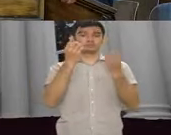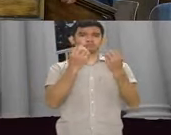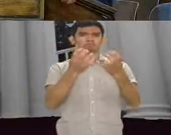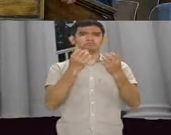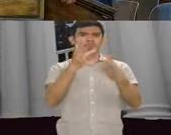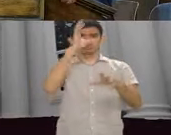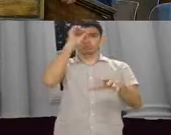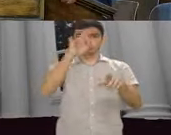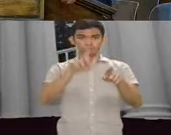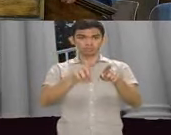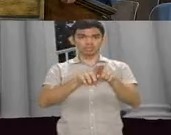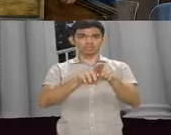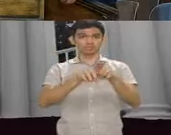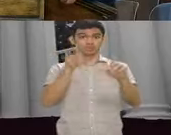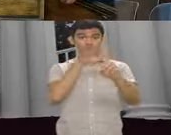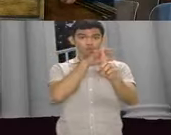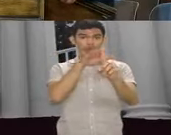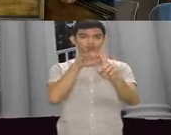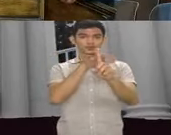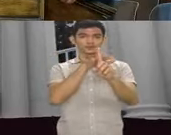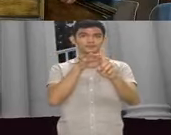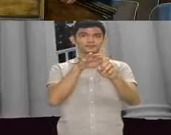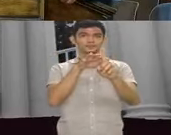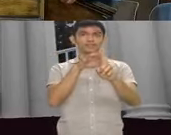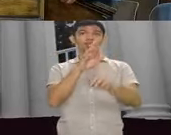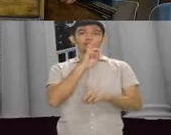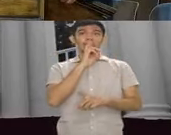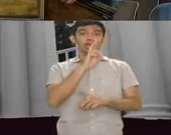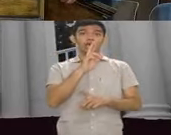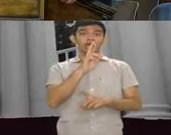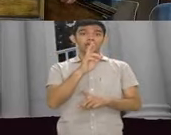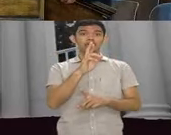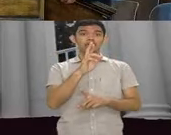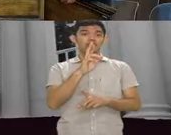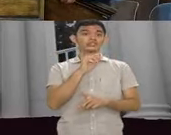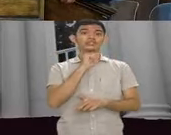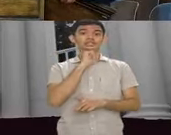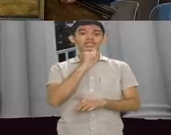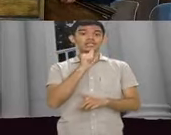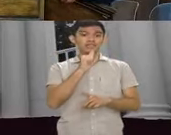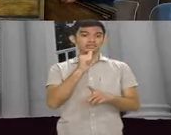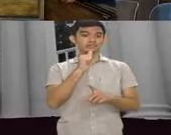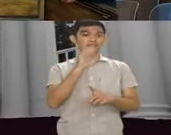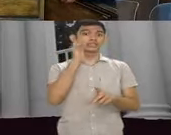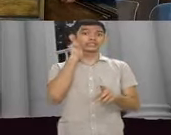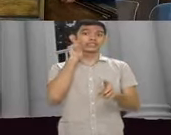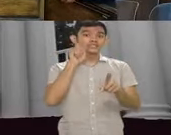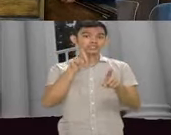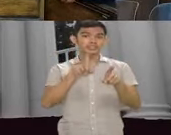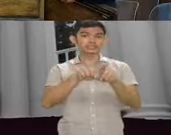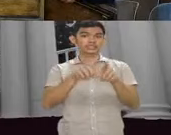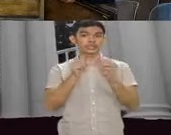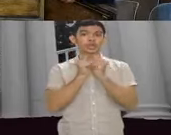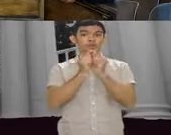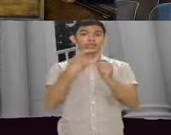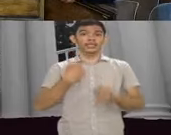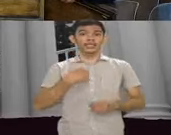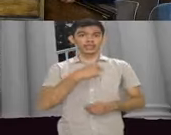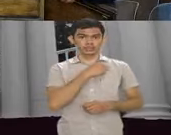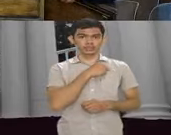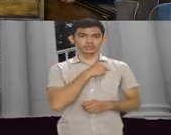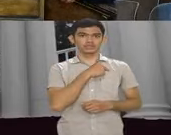So, upat ka igsoon. And notice here, are not his sisters here with us? So, at least,